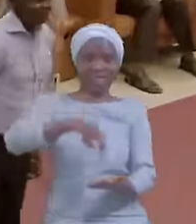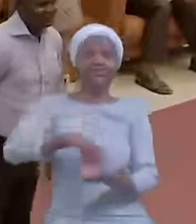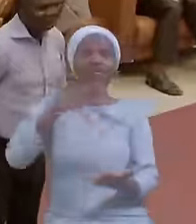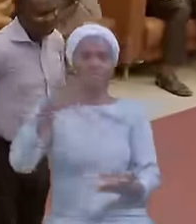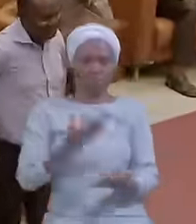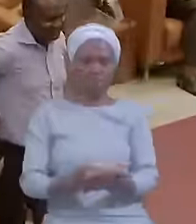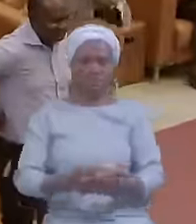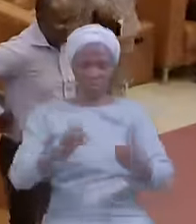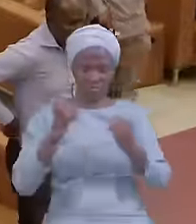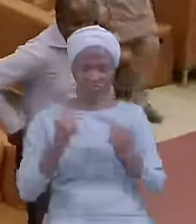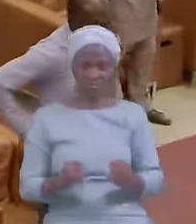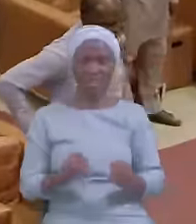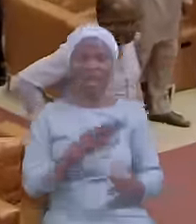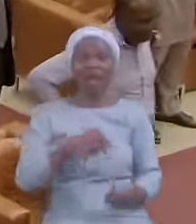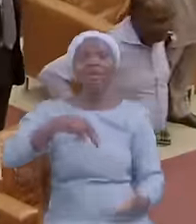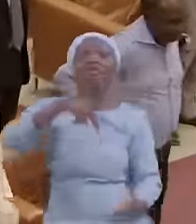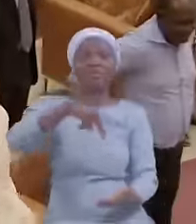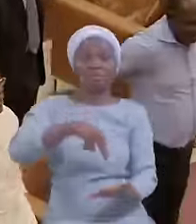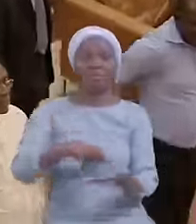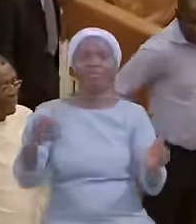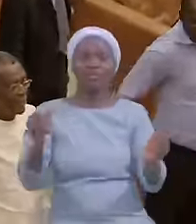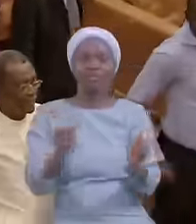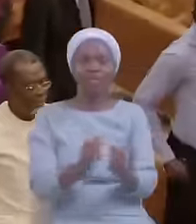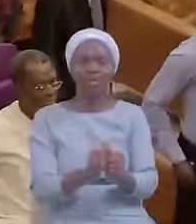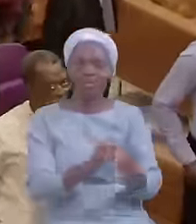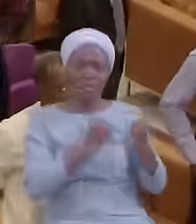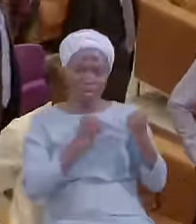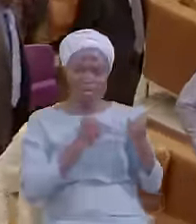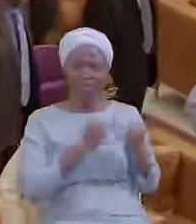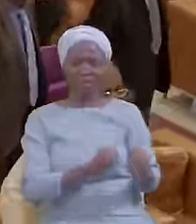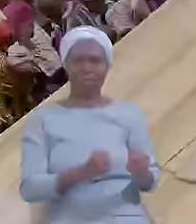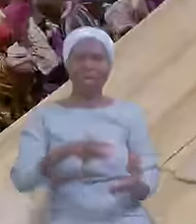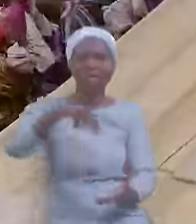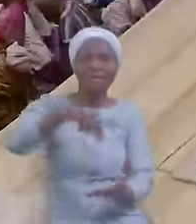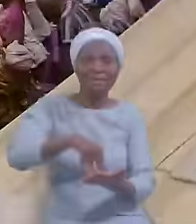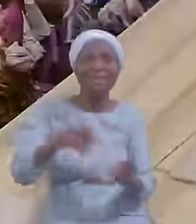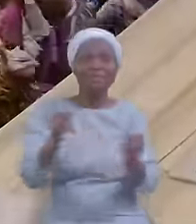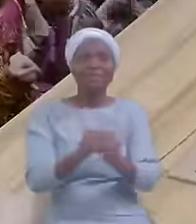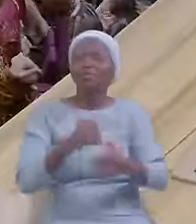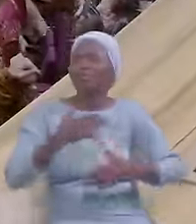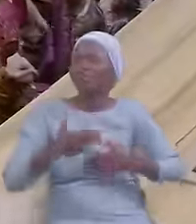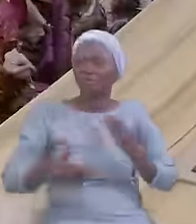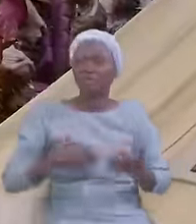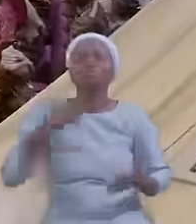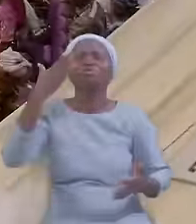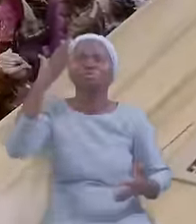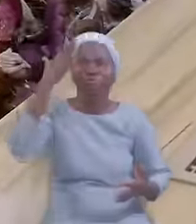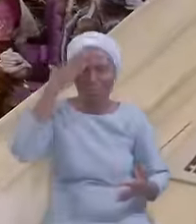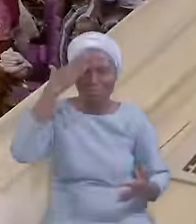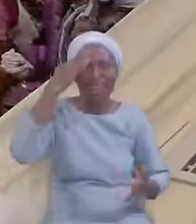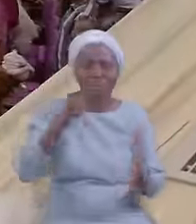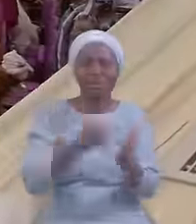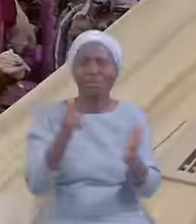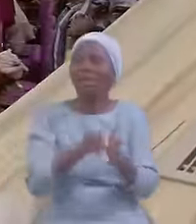well. And stand with confidence. Stand with joy, knowing that every